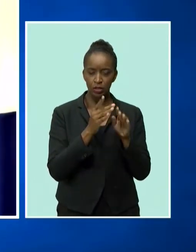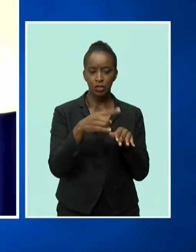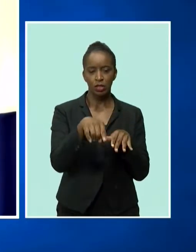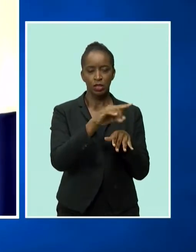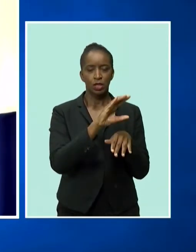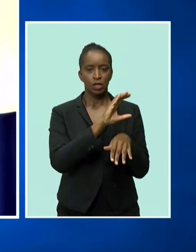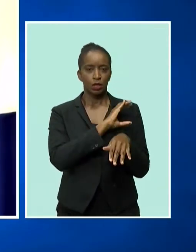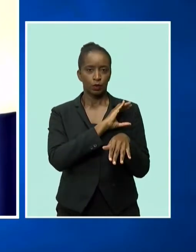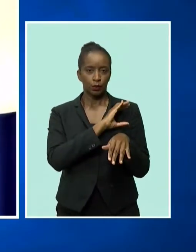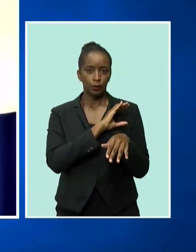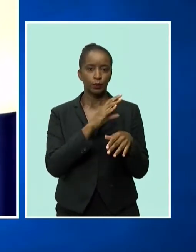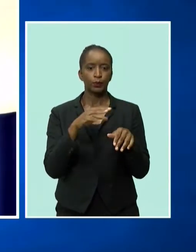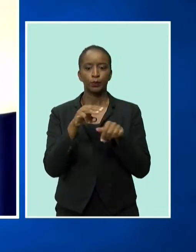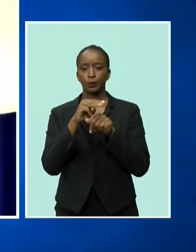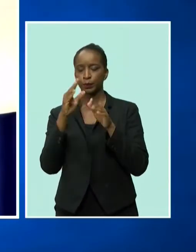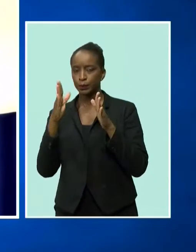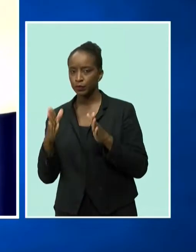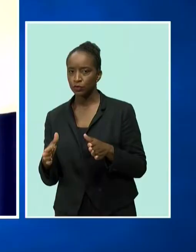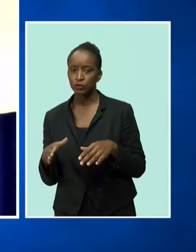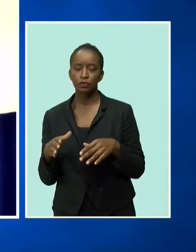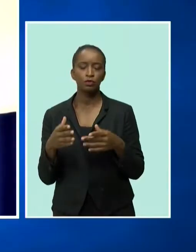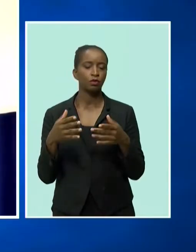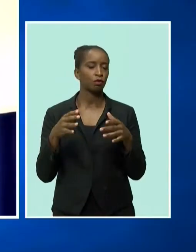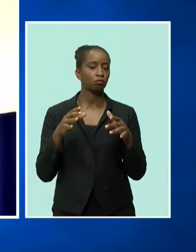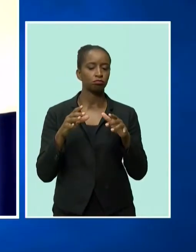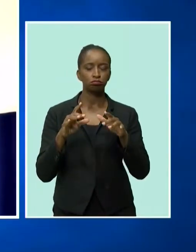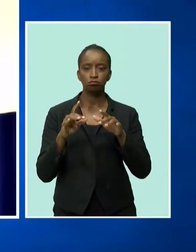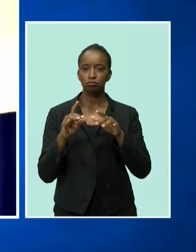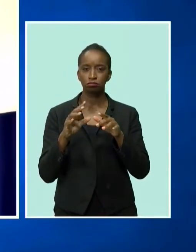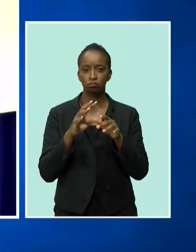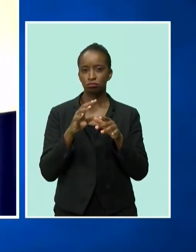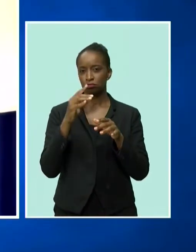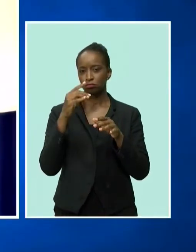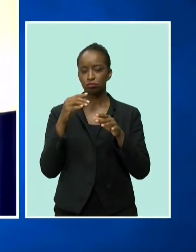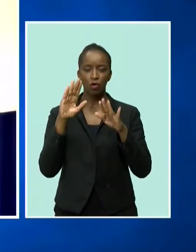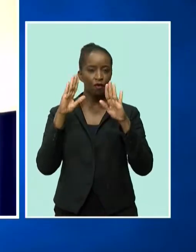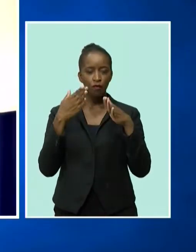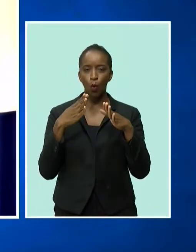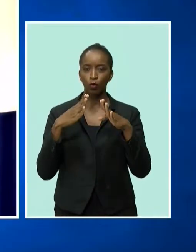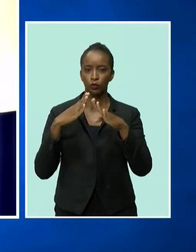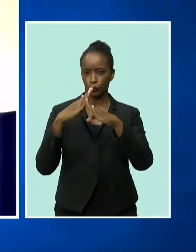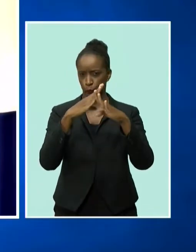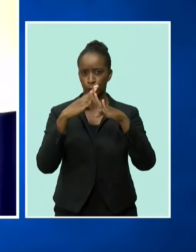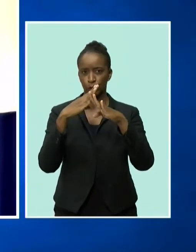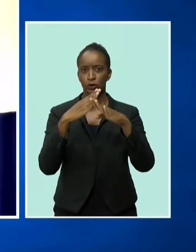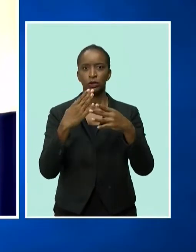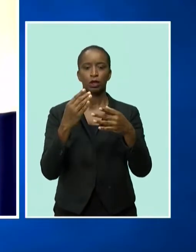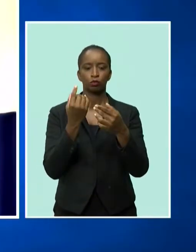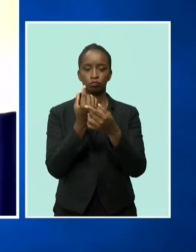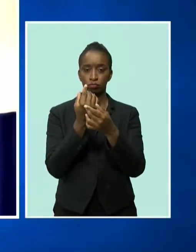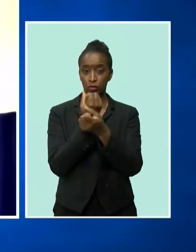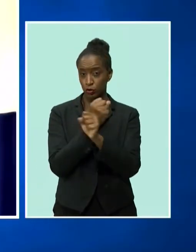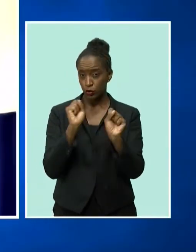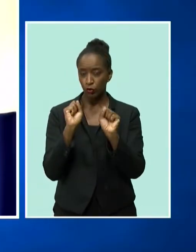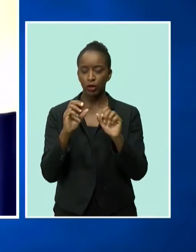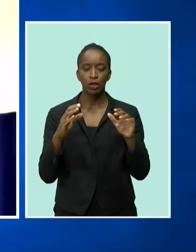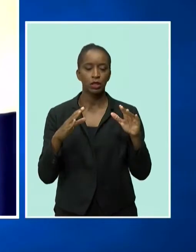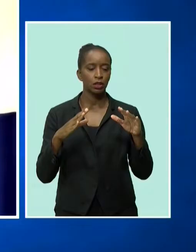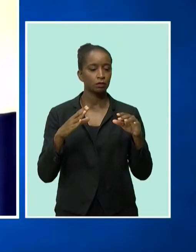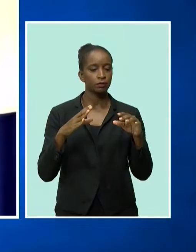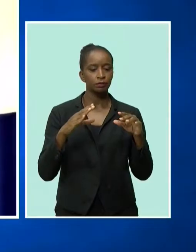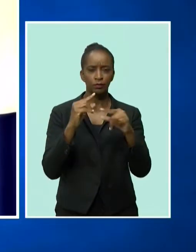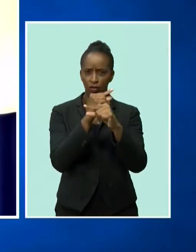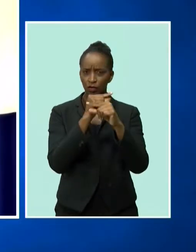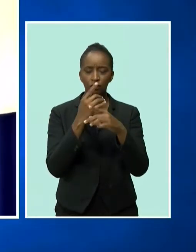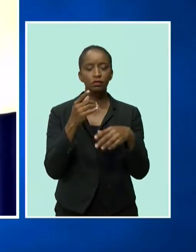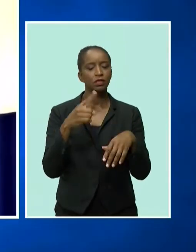Enforcement Ministers and Ministers of National Security resolved that it was important for us to host in the region